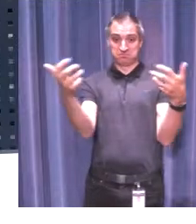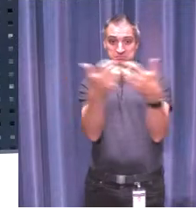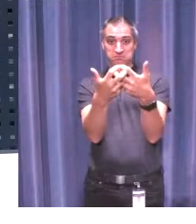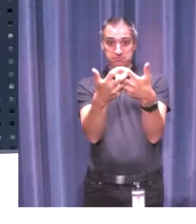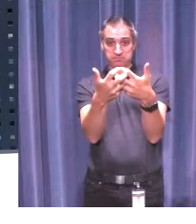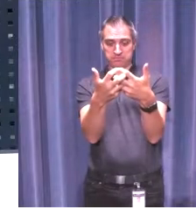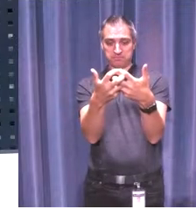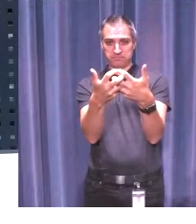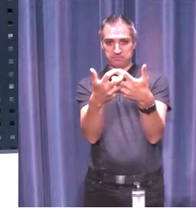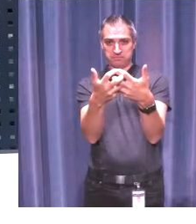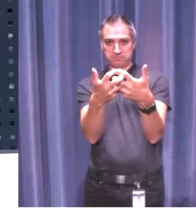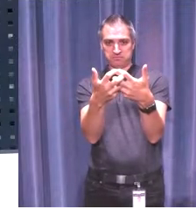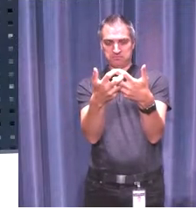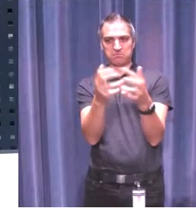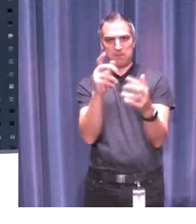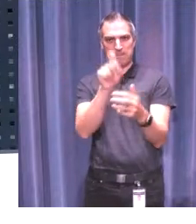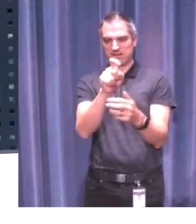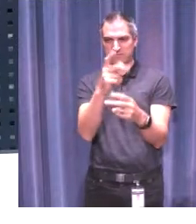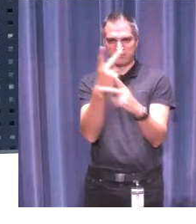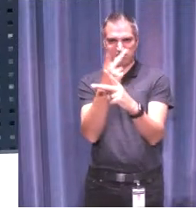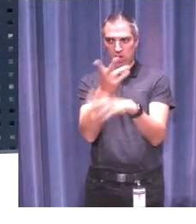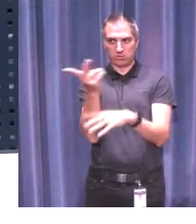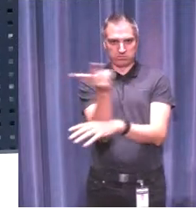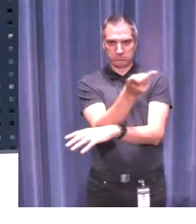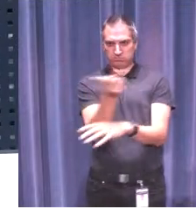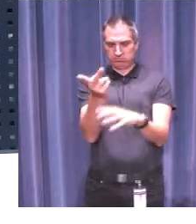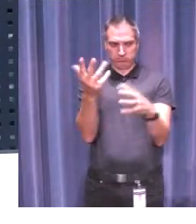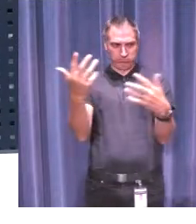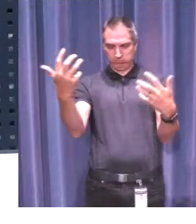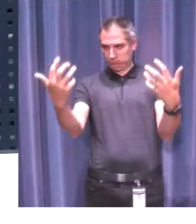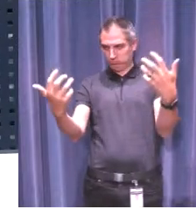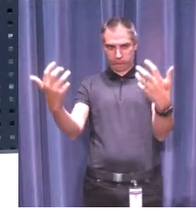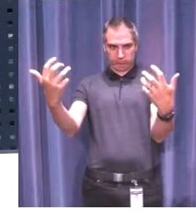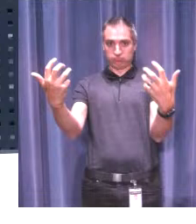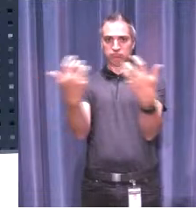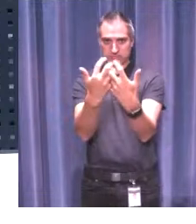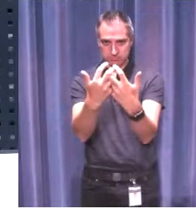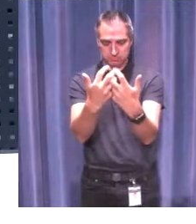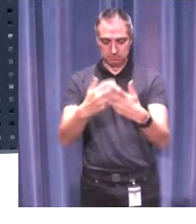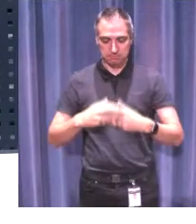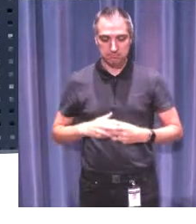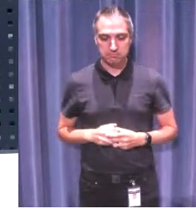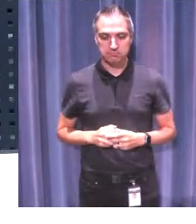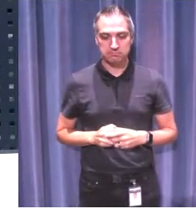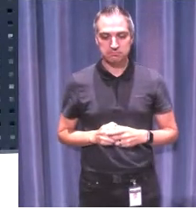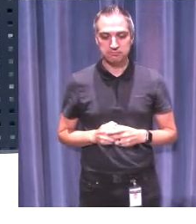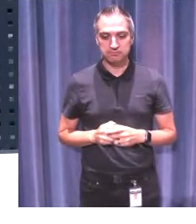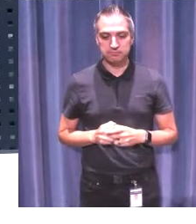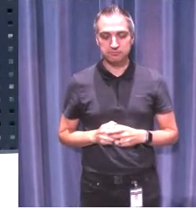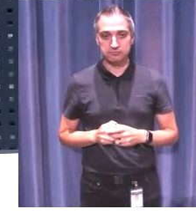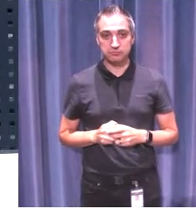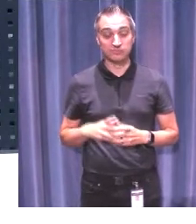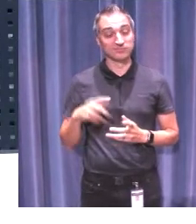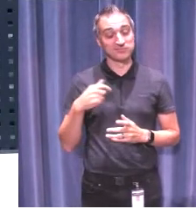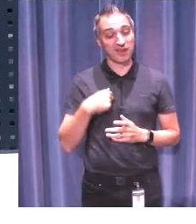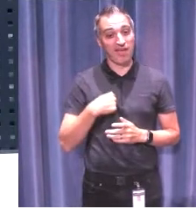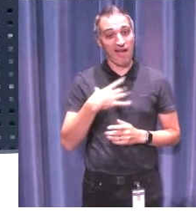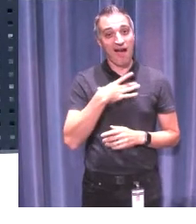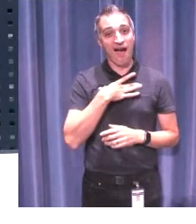And so it's a match for that. And I like to hit home